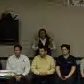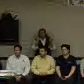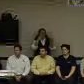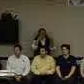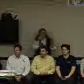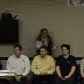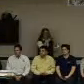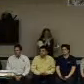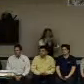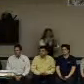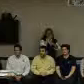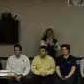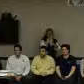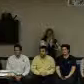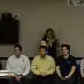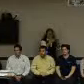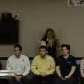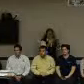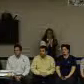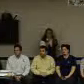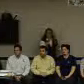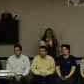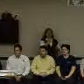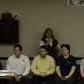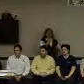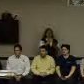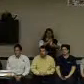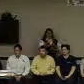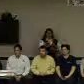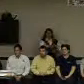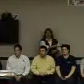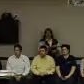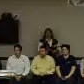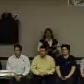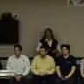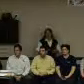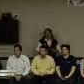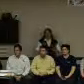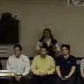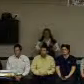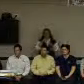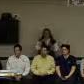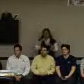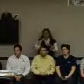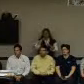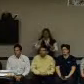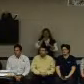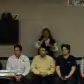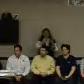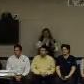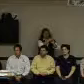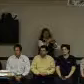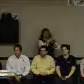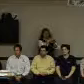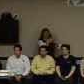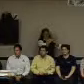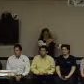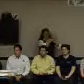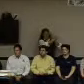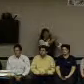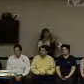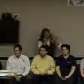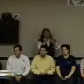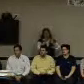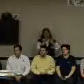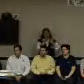of questions. And I think social media helps because once you put that, put your message out there that, you know,